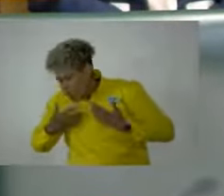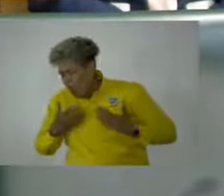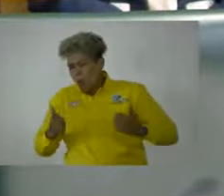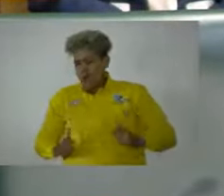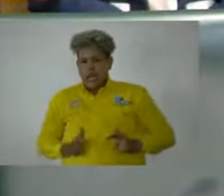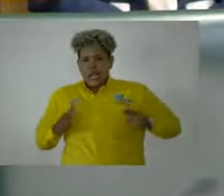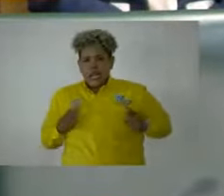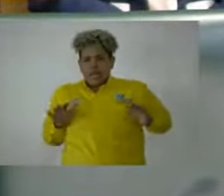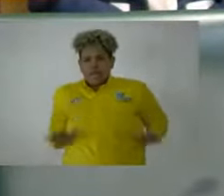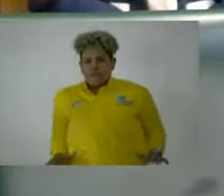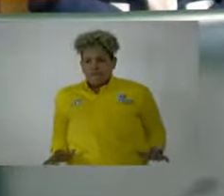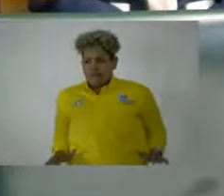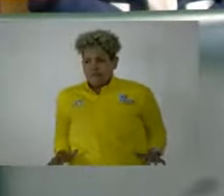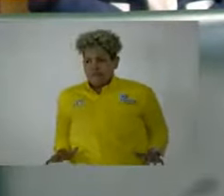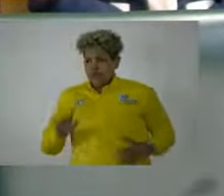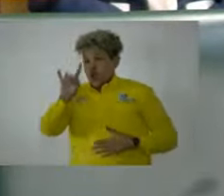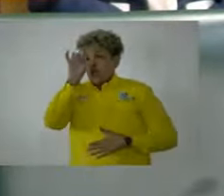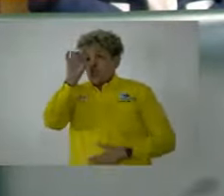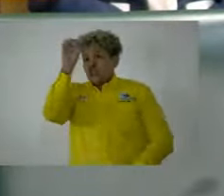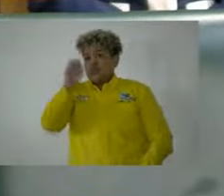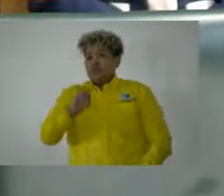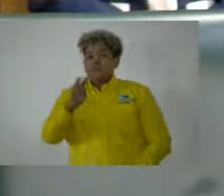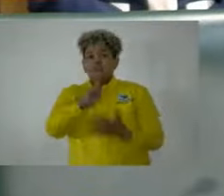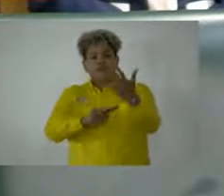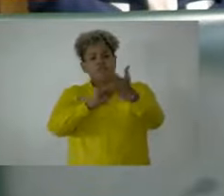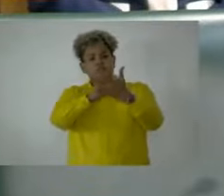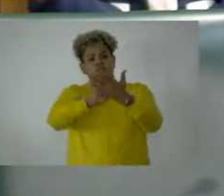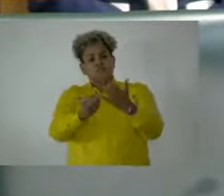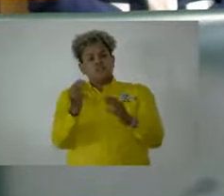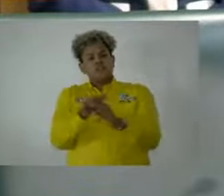live in. 100% literacy and